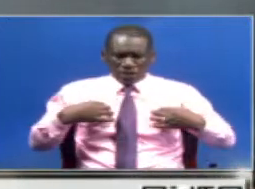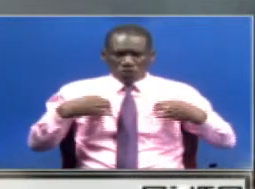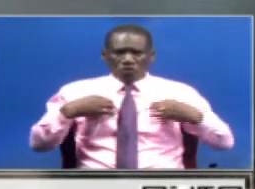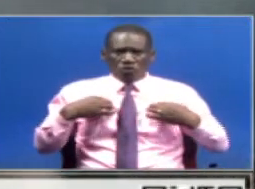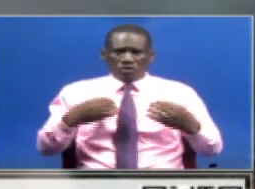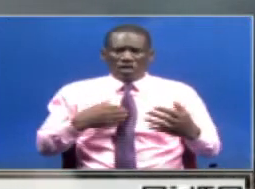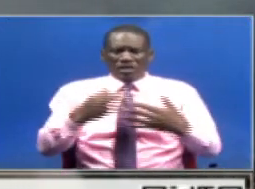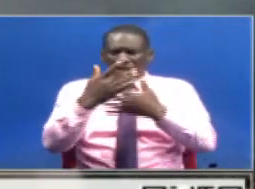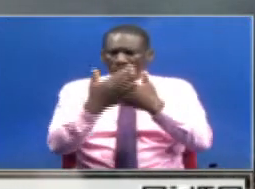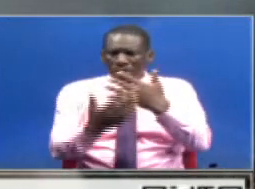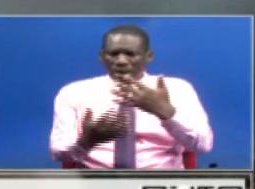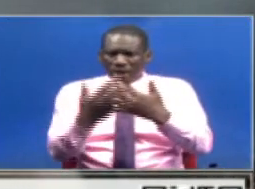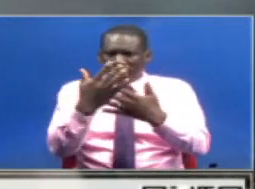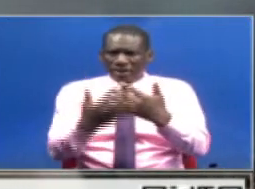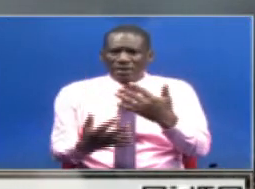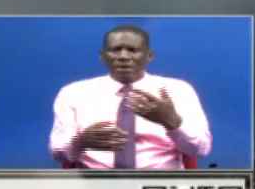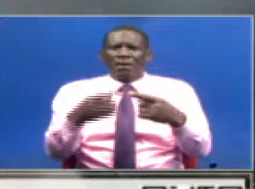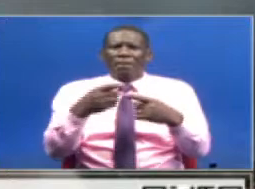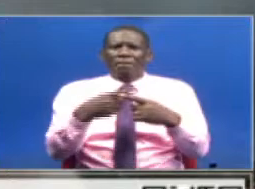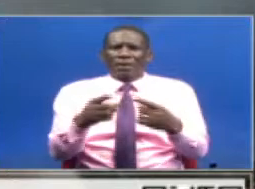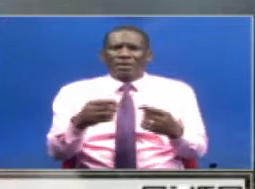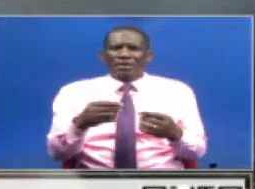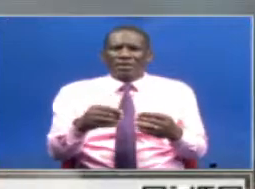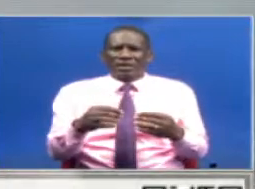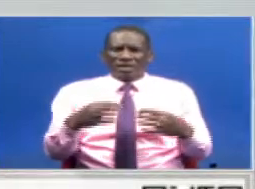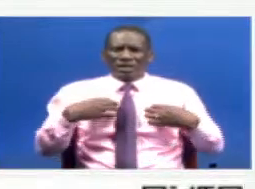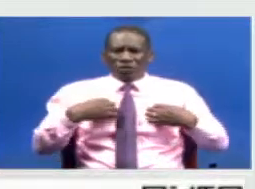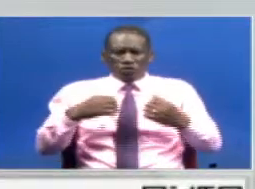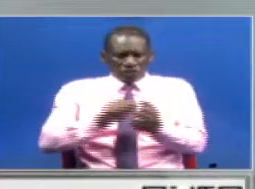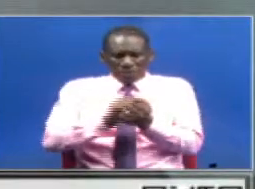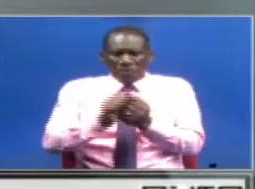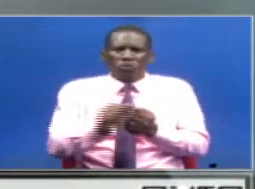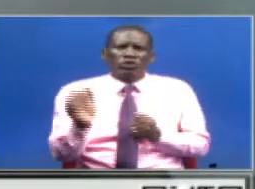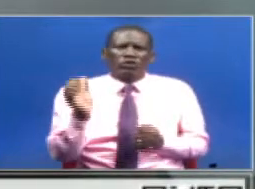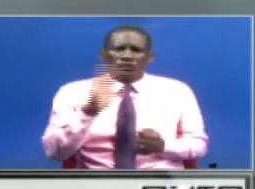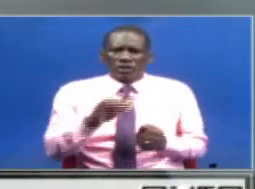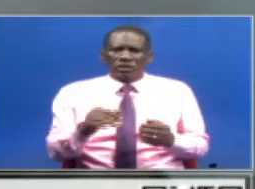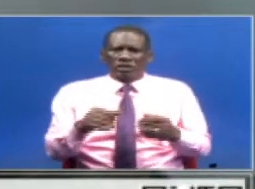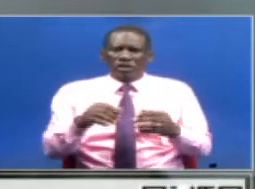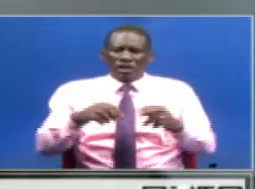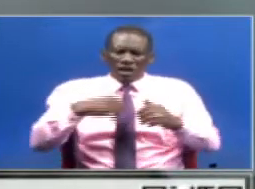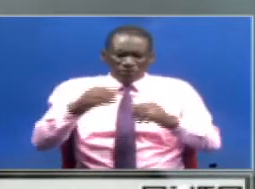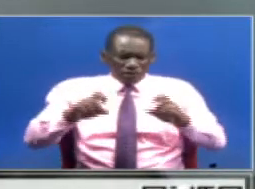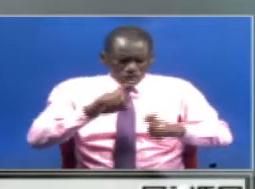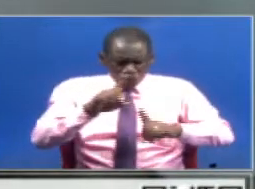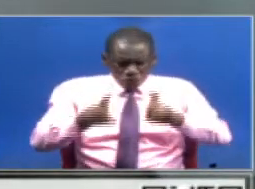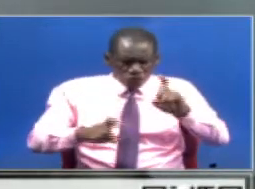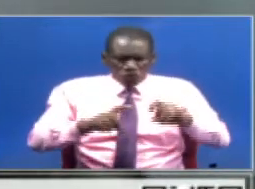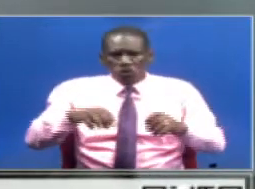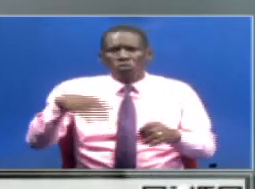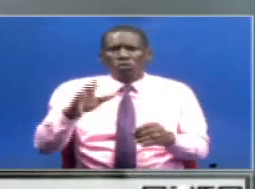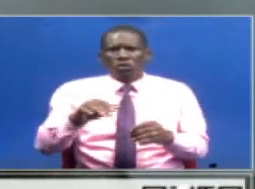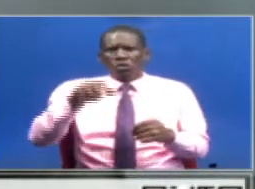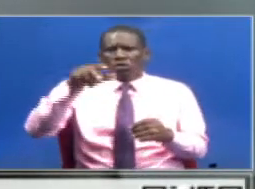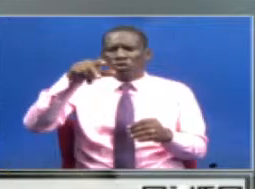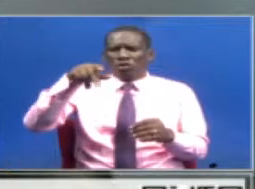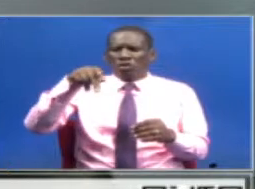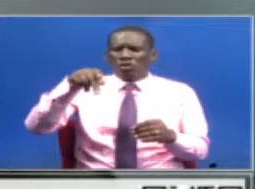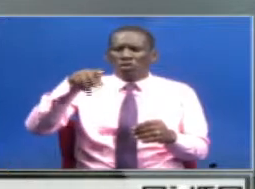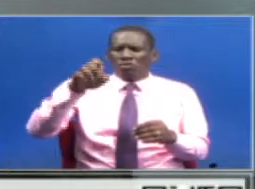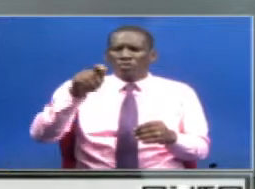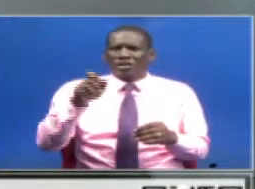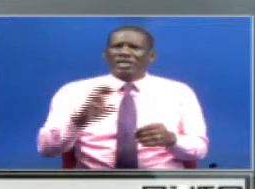bloodstained but had been washed. On being close examined, Peter stated that